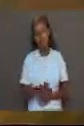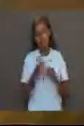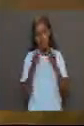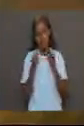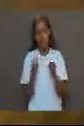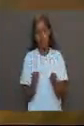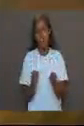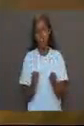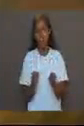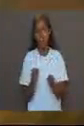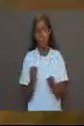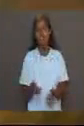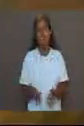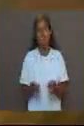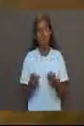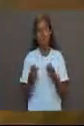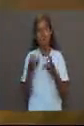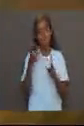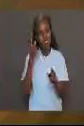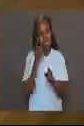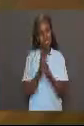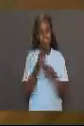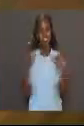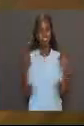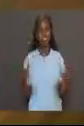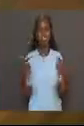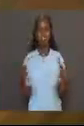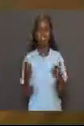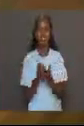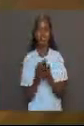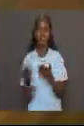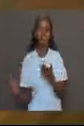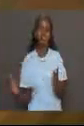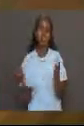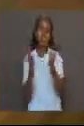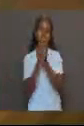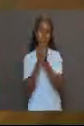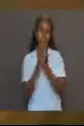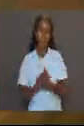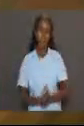Probability is more than just the chance of something happening.